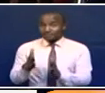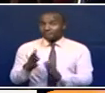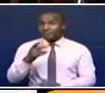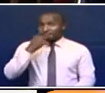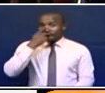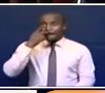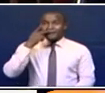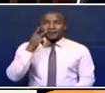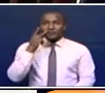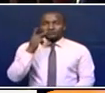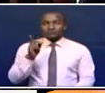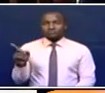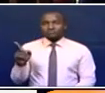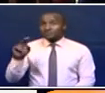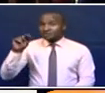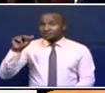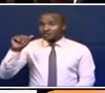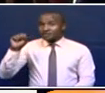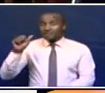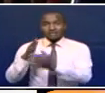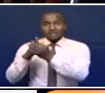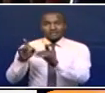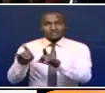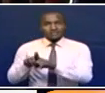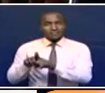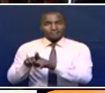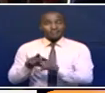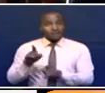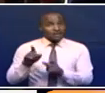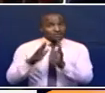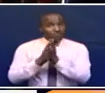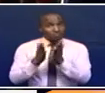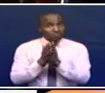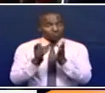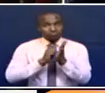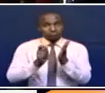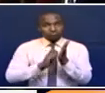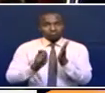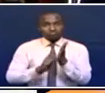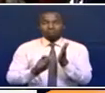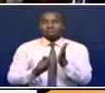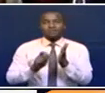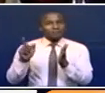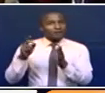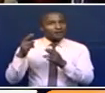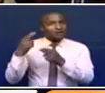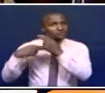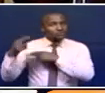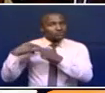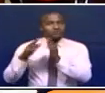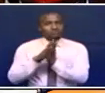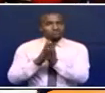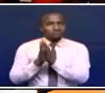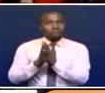NASA co-principal Kalonzo. By the way, he's written a book, pretty fascinating account of his life. Do you call it autobiography